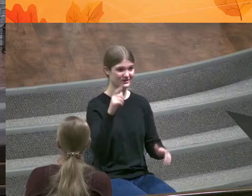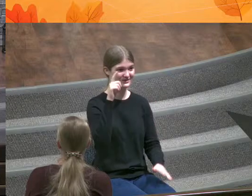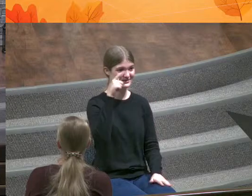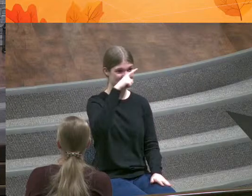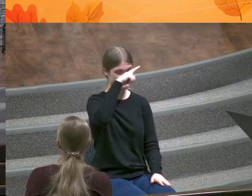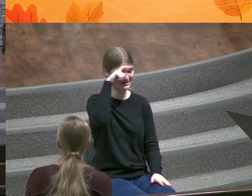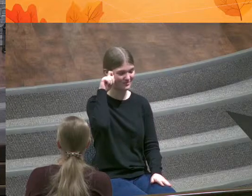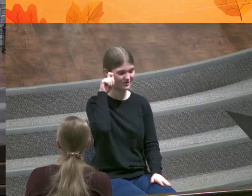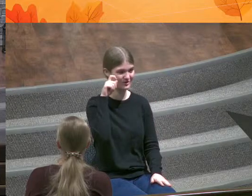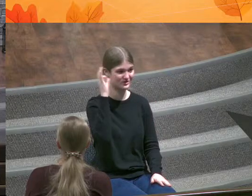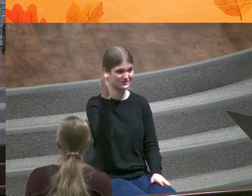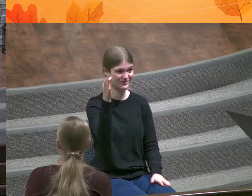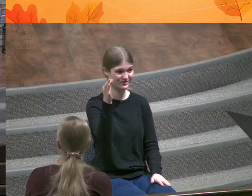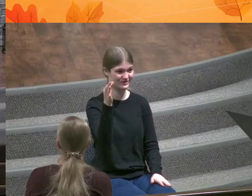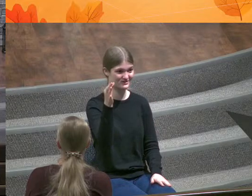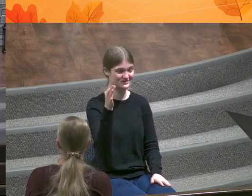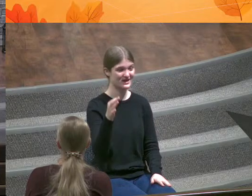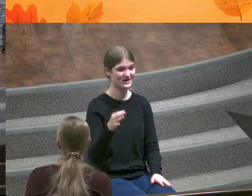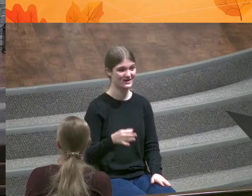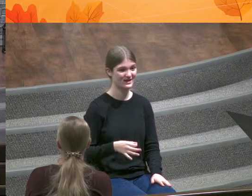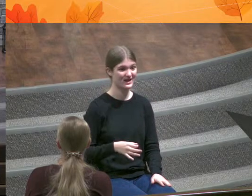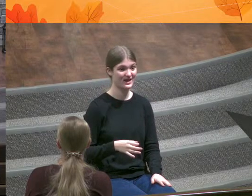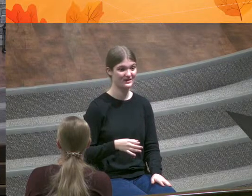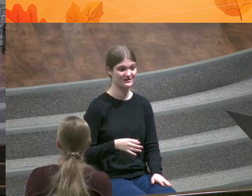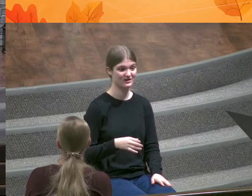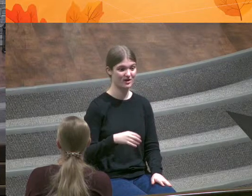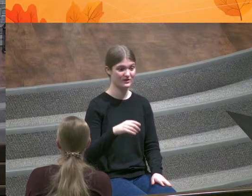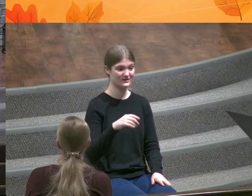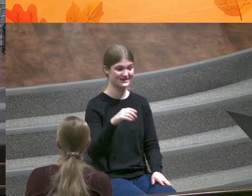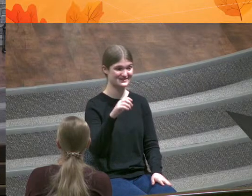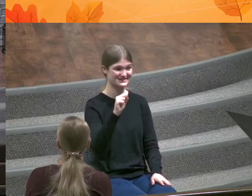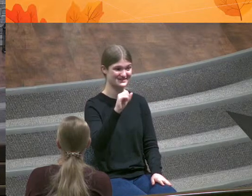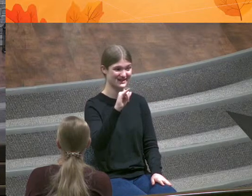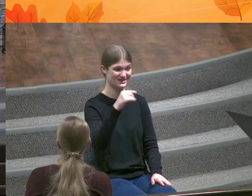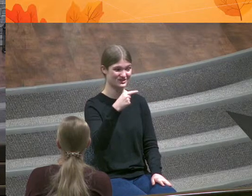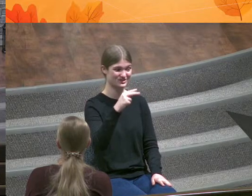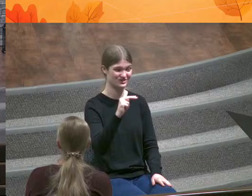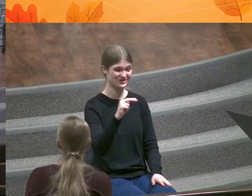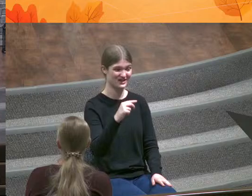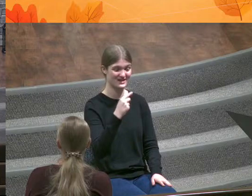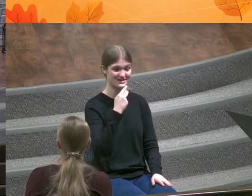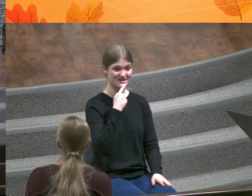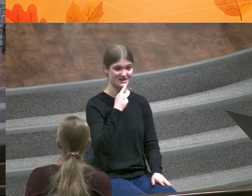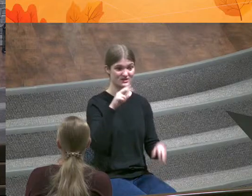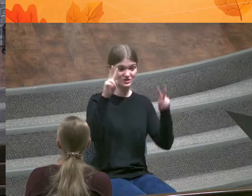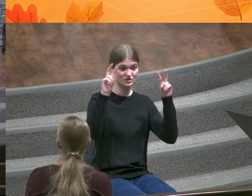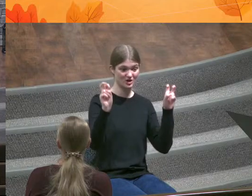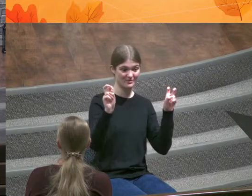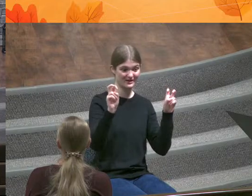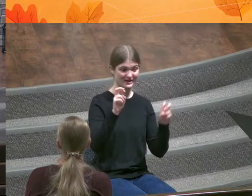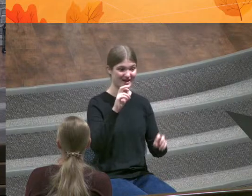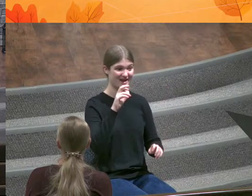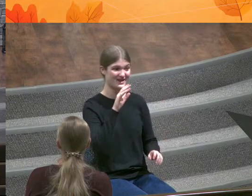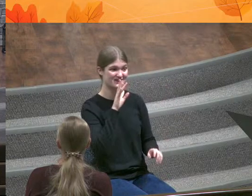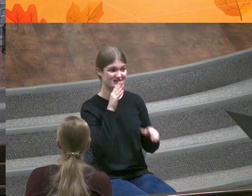series they were having, and they would have, like a lot of folks do, out on the front sign, the topic and the speaker for the evening.